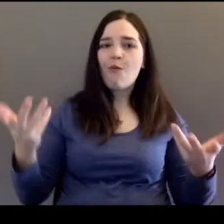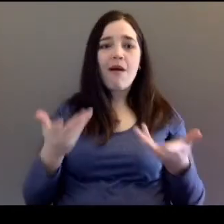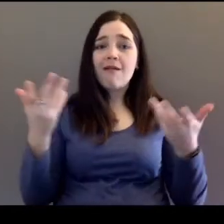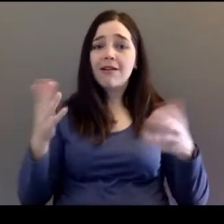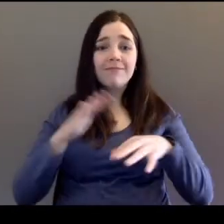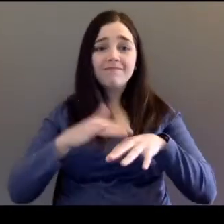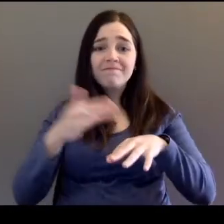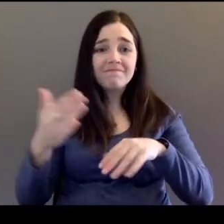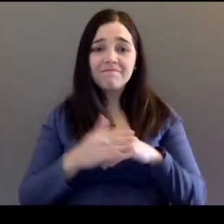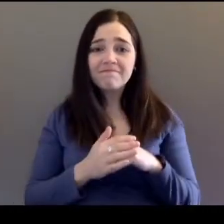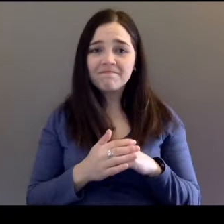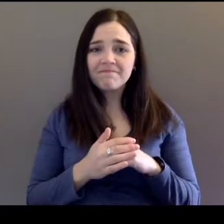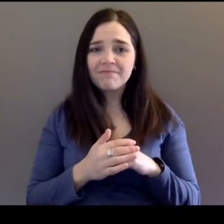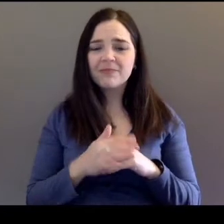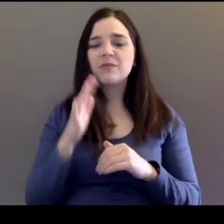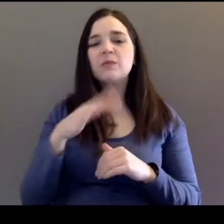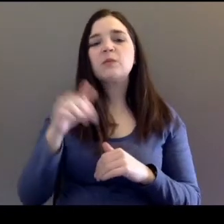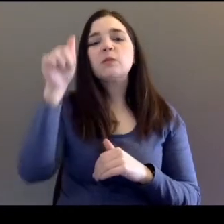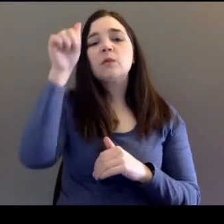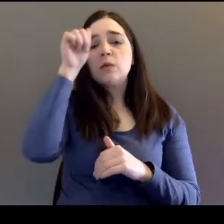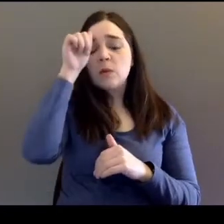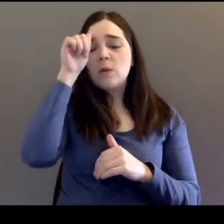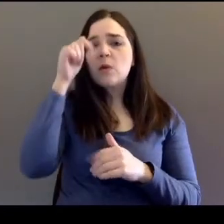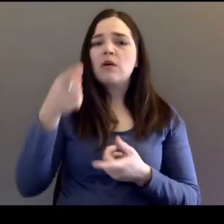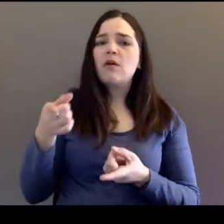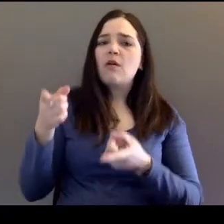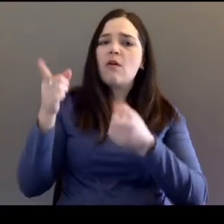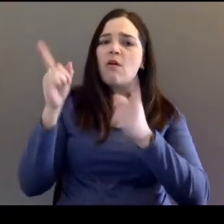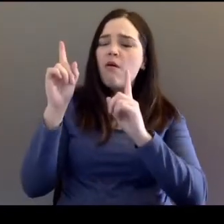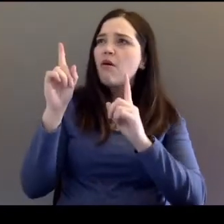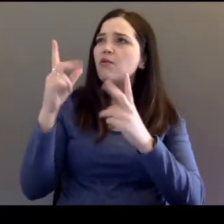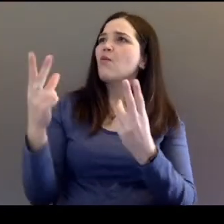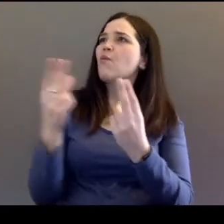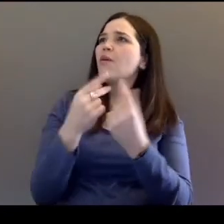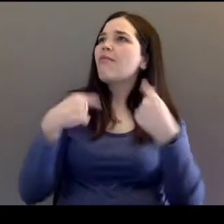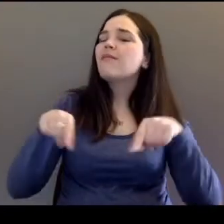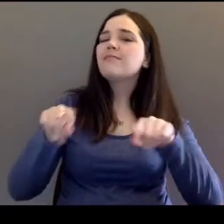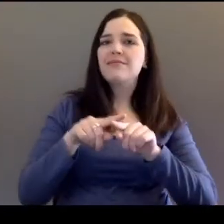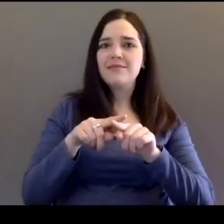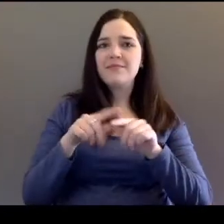morning. And we know that the Lord is with us.